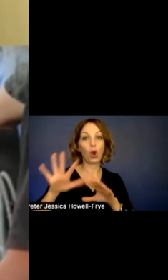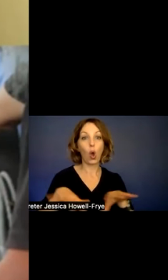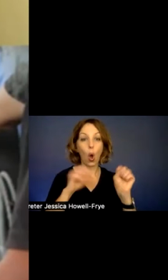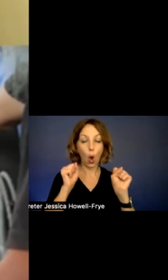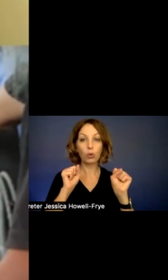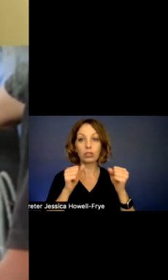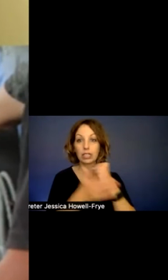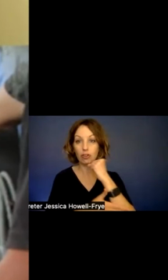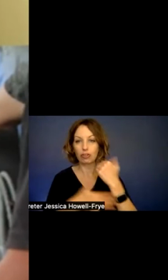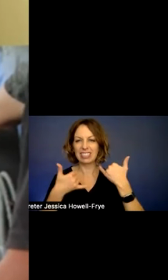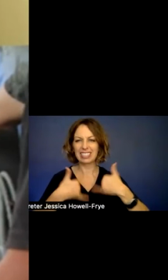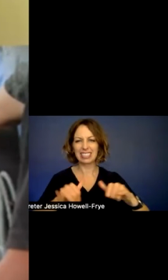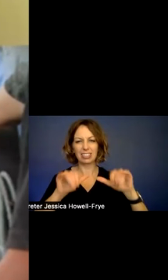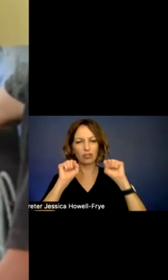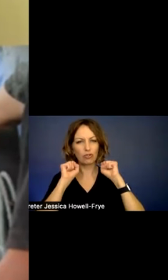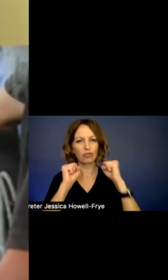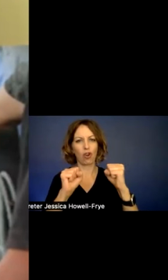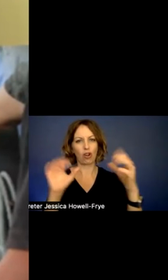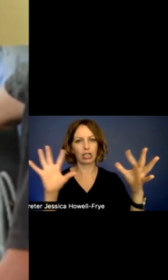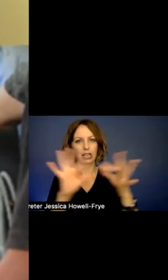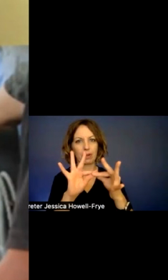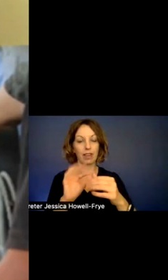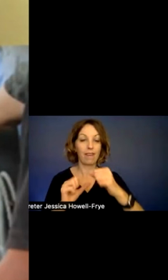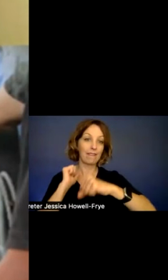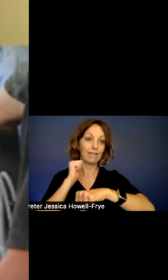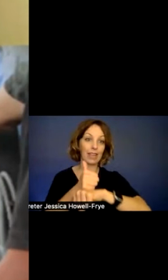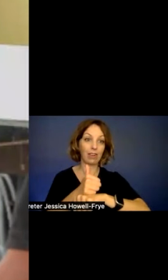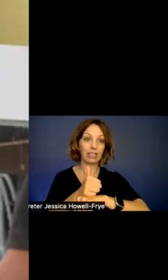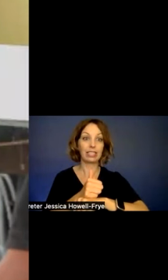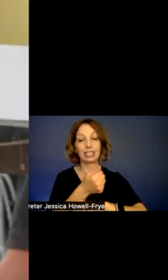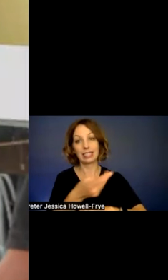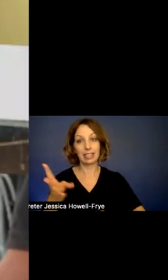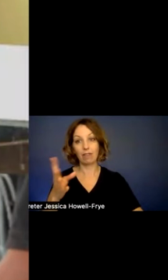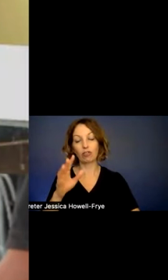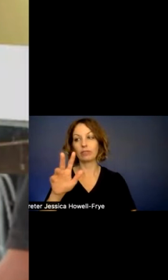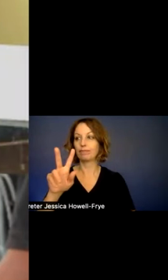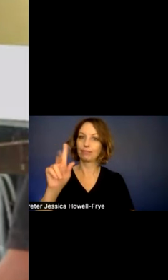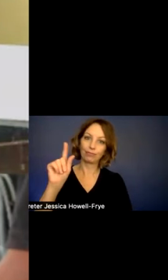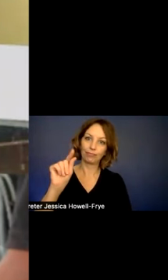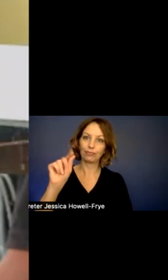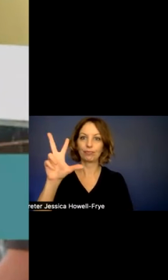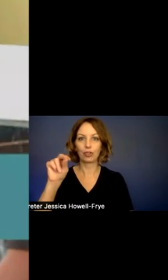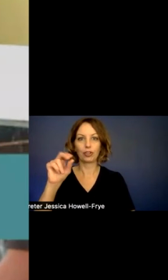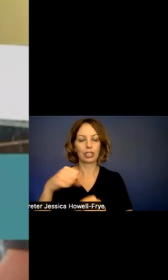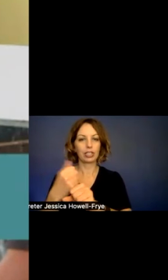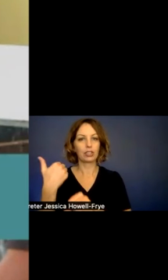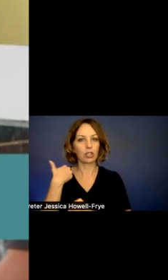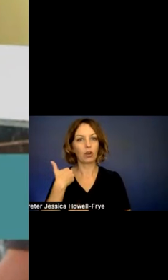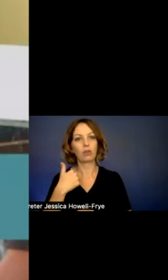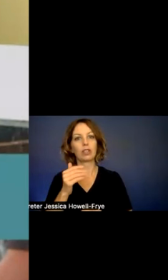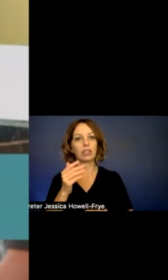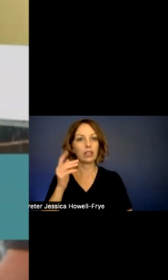Since FOM's founding three decades ago, we have donated almost $25,000 in support of projects in